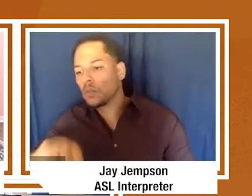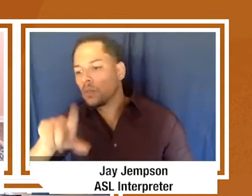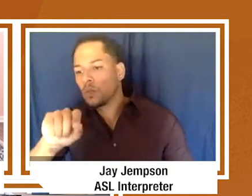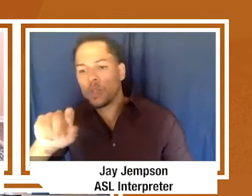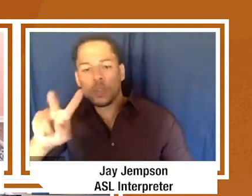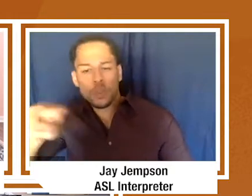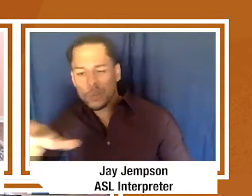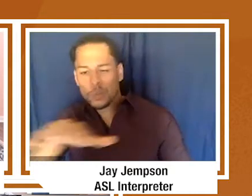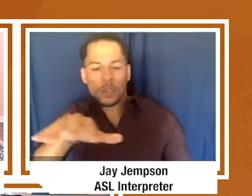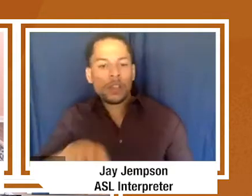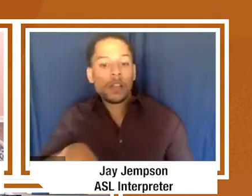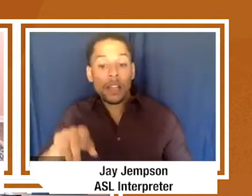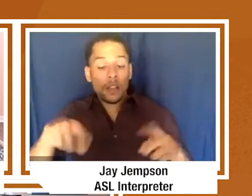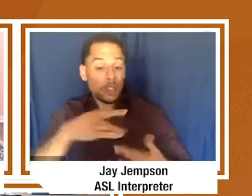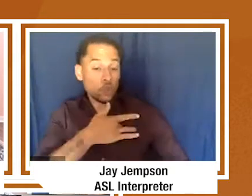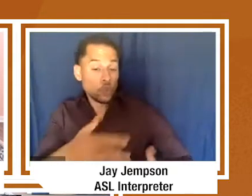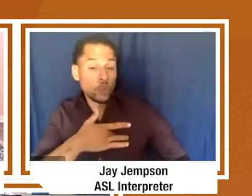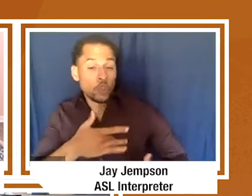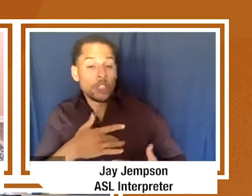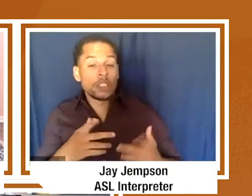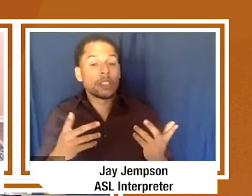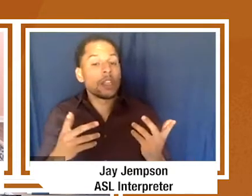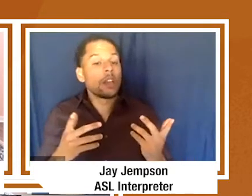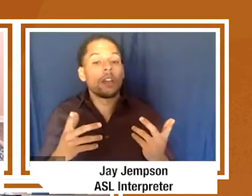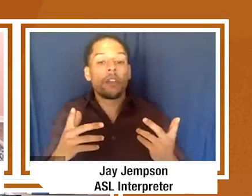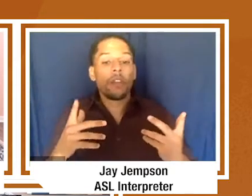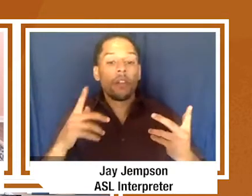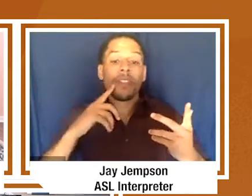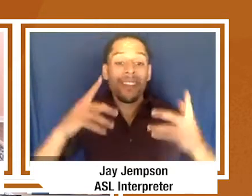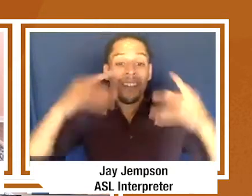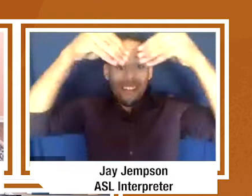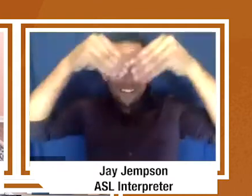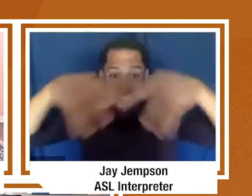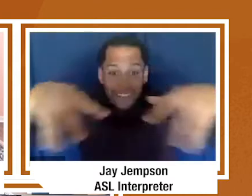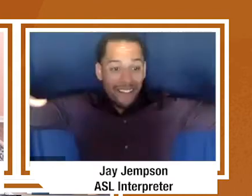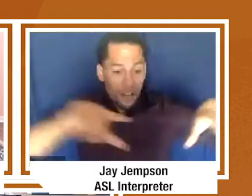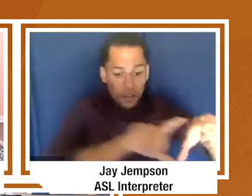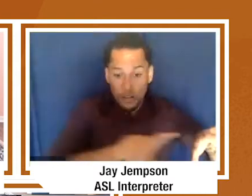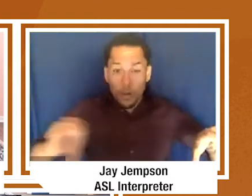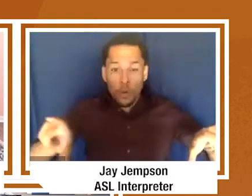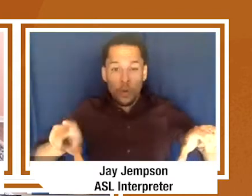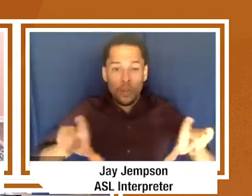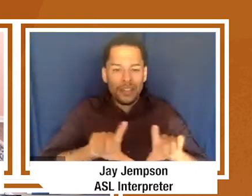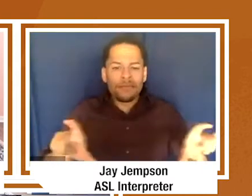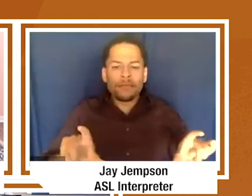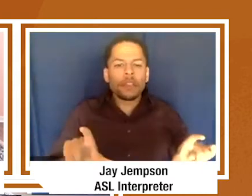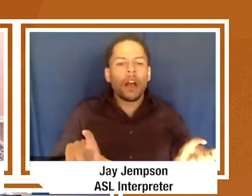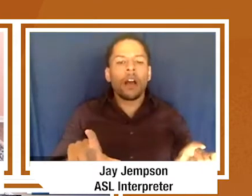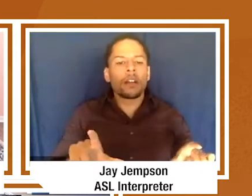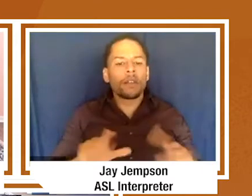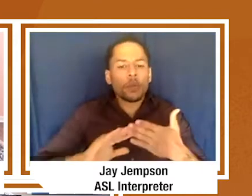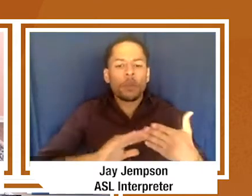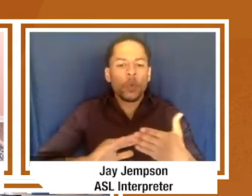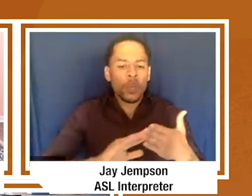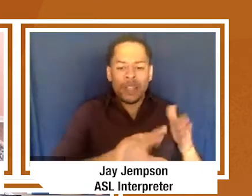big box office commercial things. And I understand that, but I also am